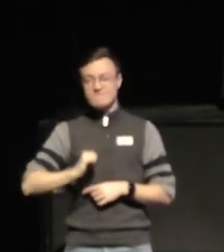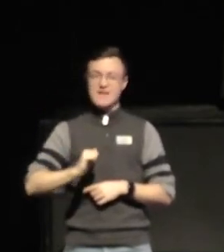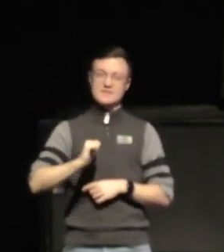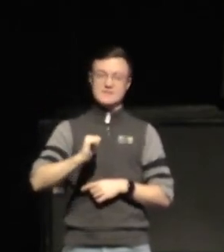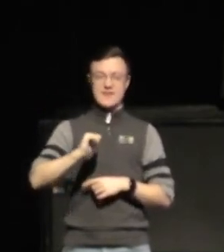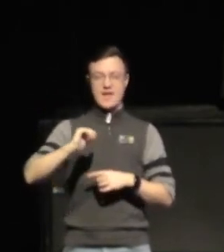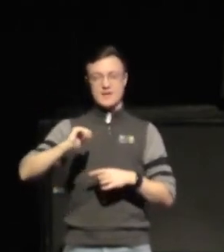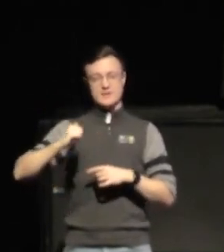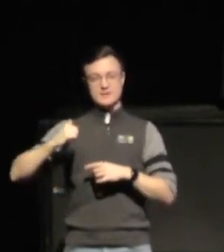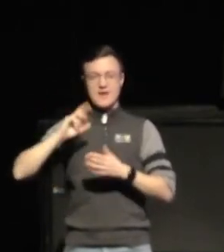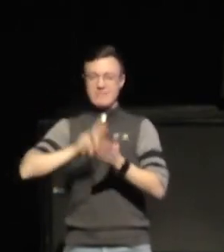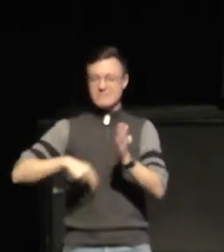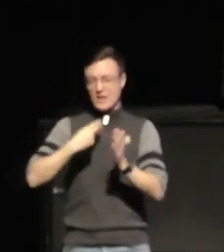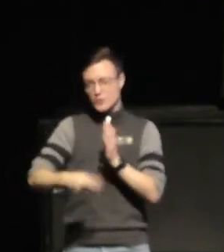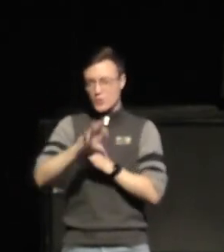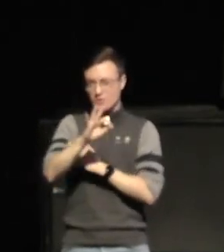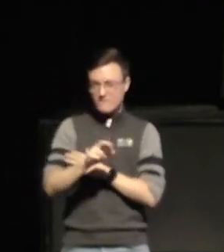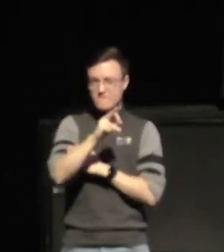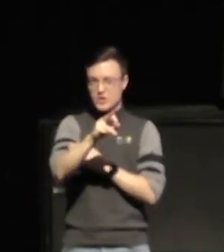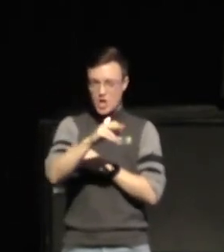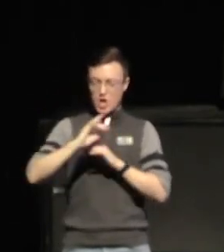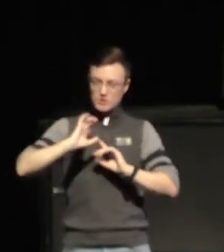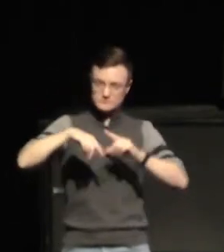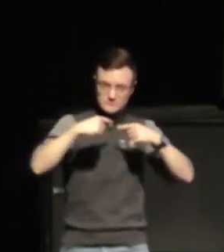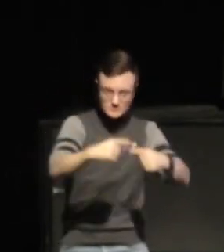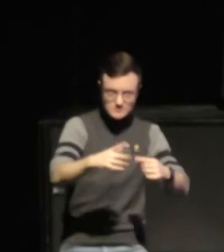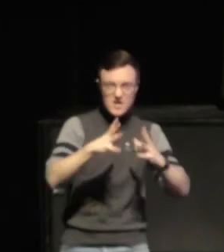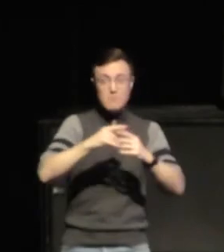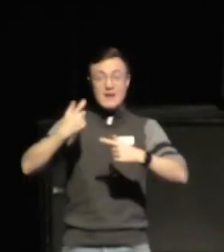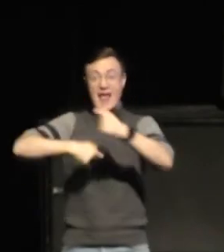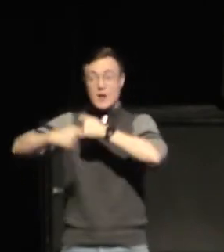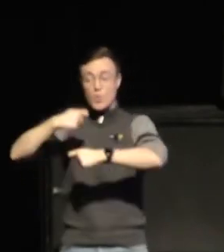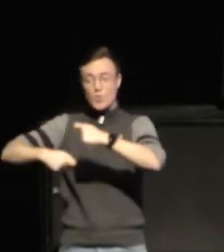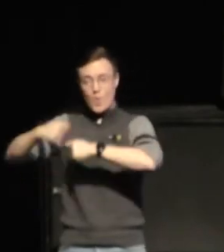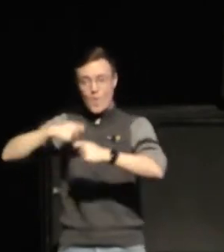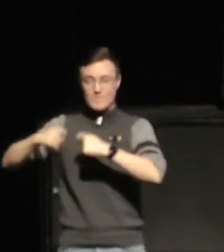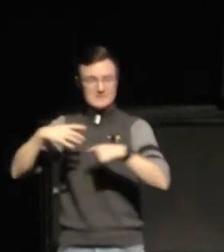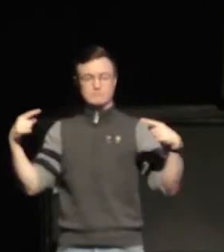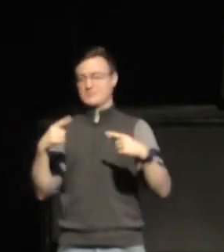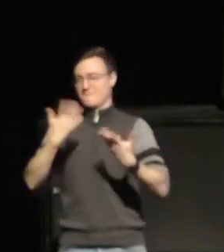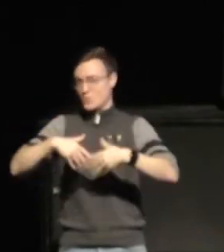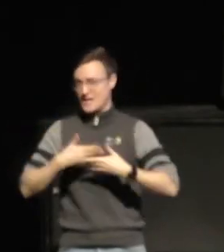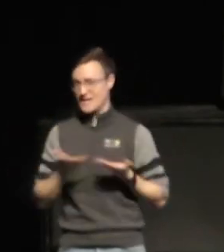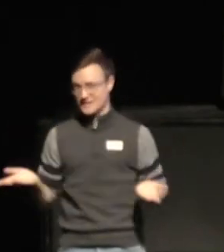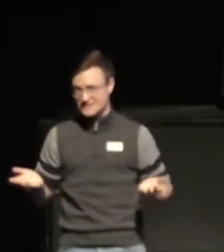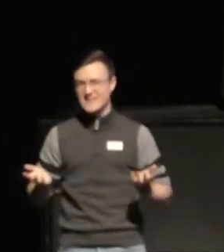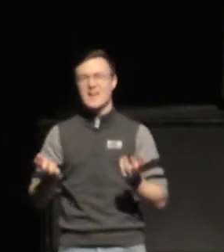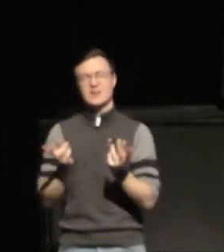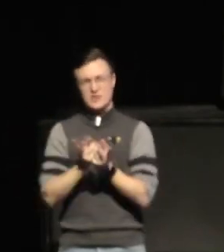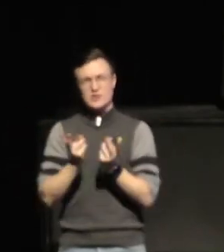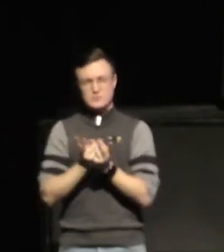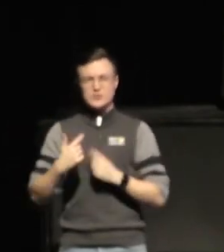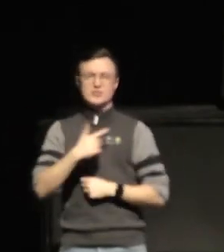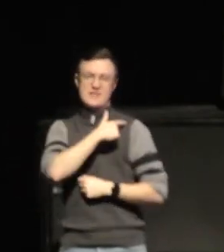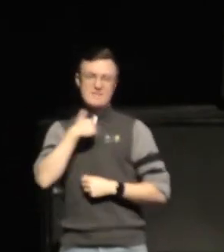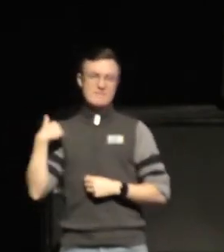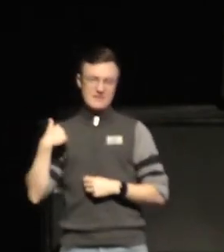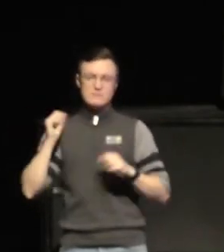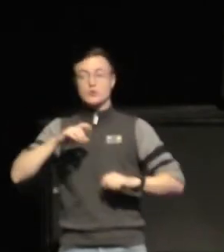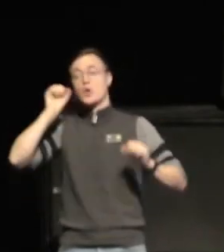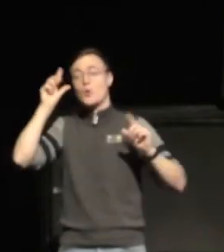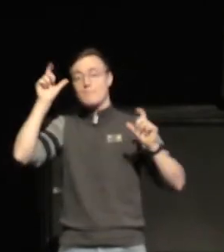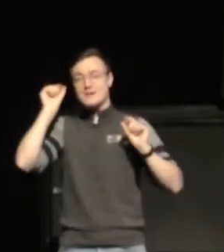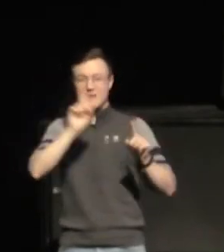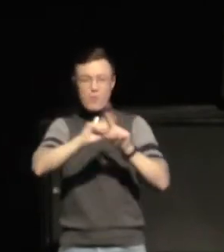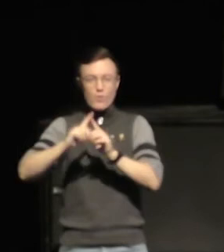seeds, then the human rights framework allows us to point out those inconsistencies and to enable us to